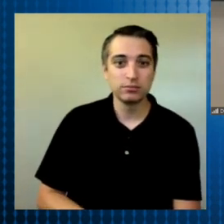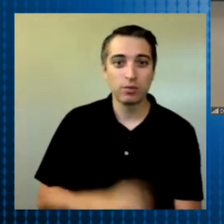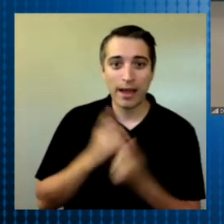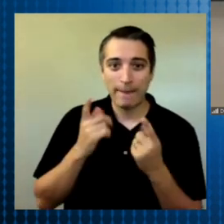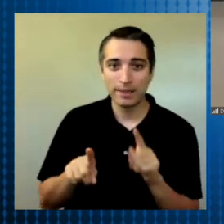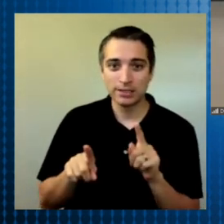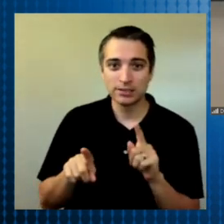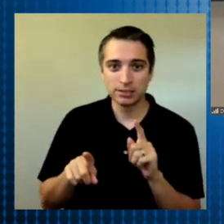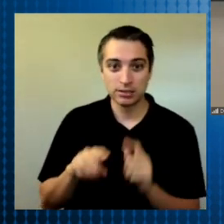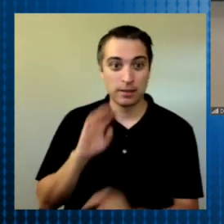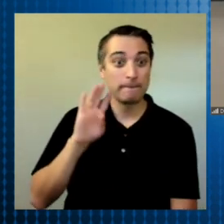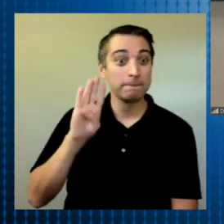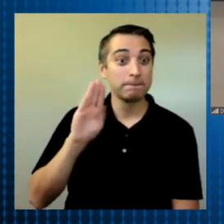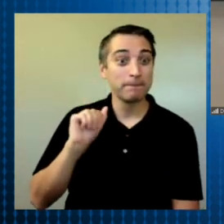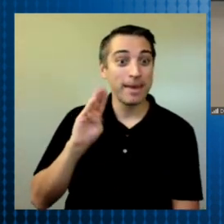Babyface saw him and said, whoa!